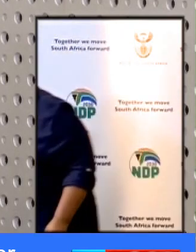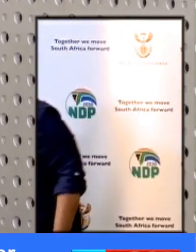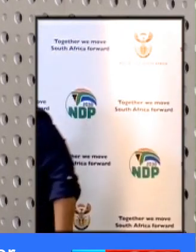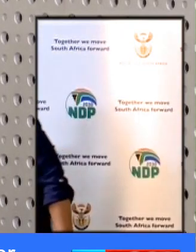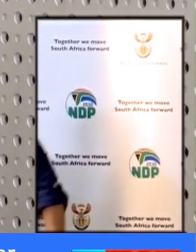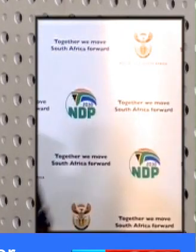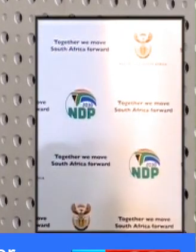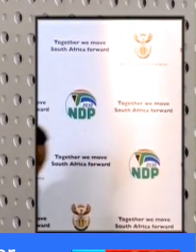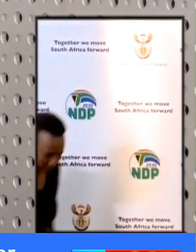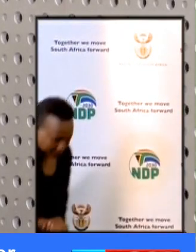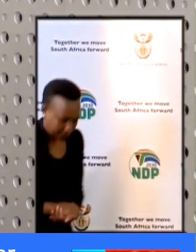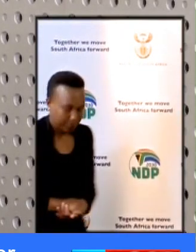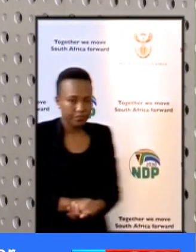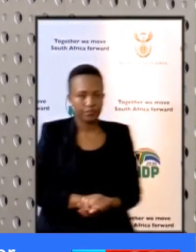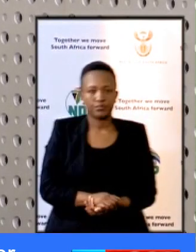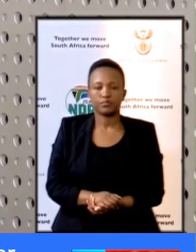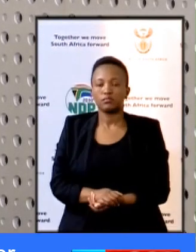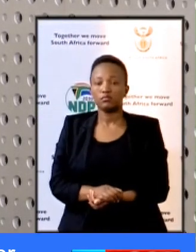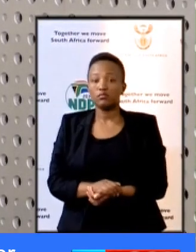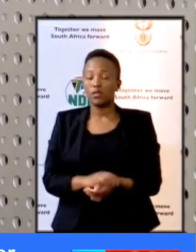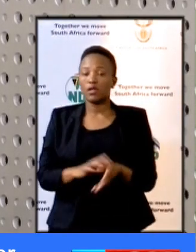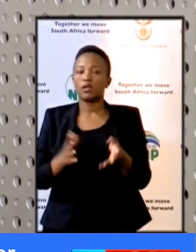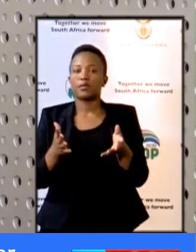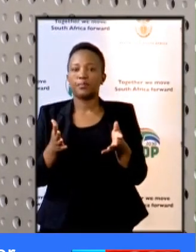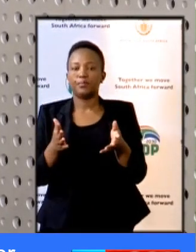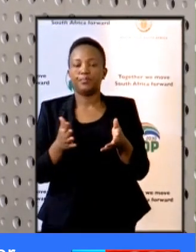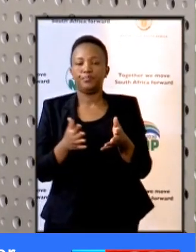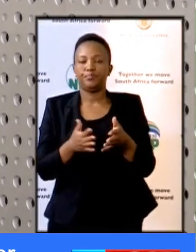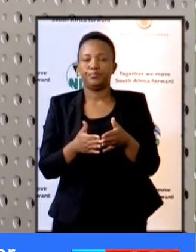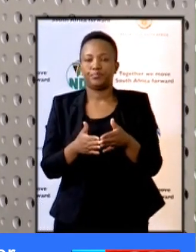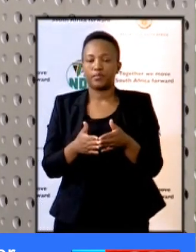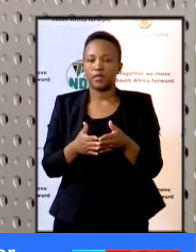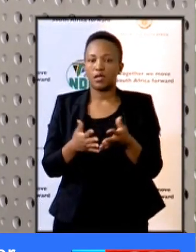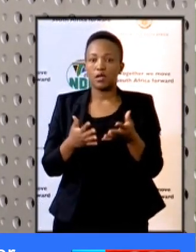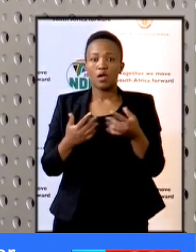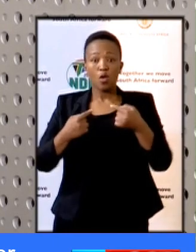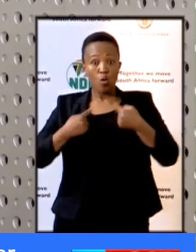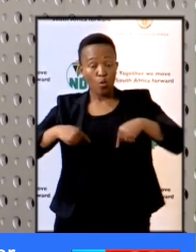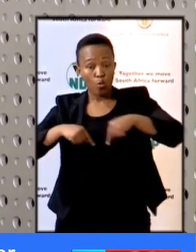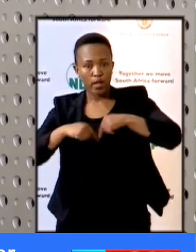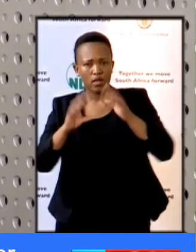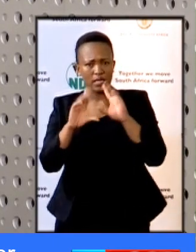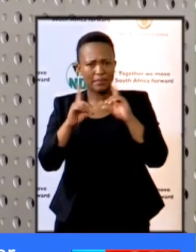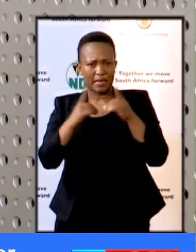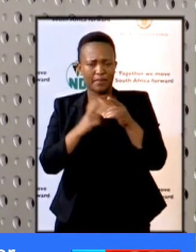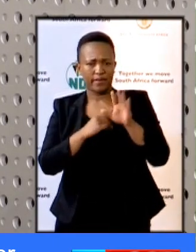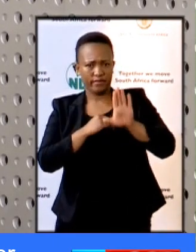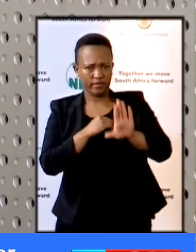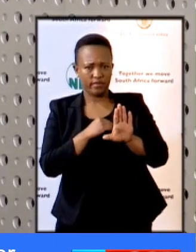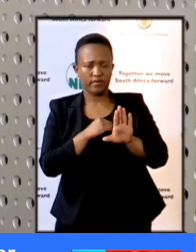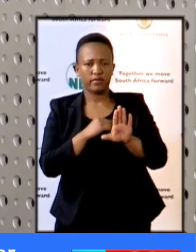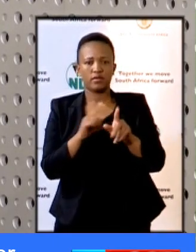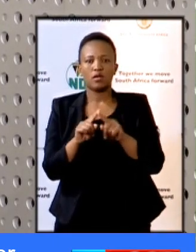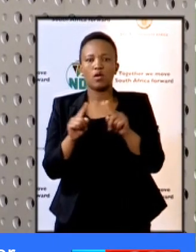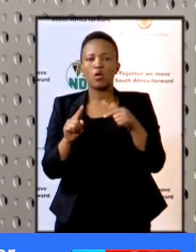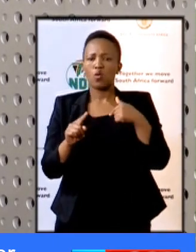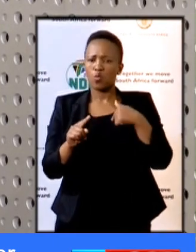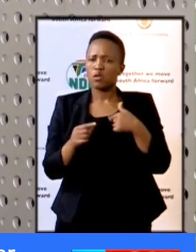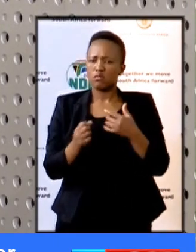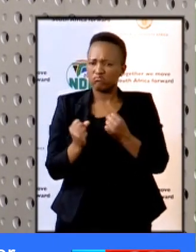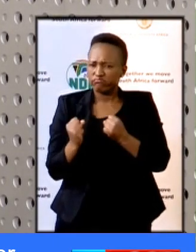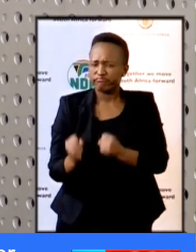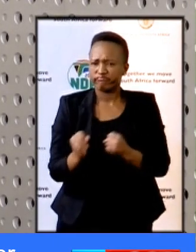COVID-19. In this, we as a department are